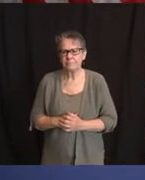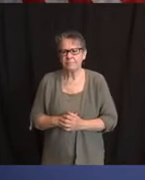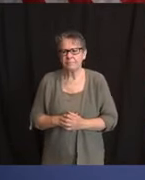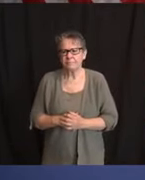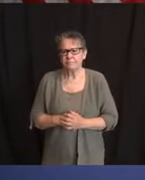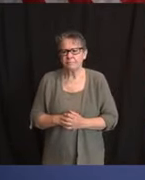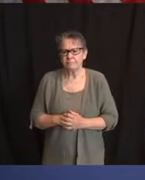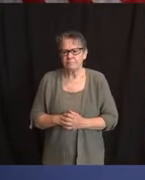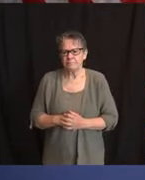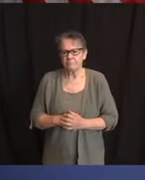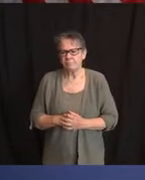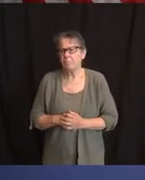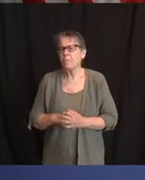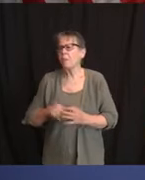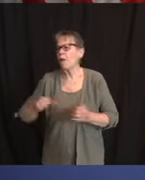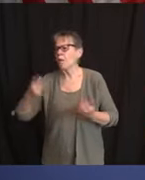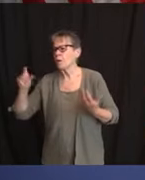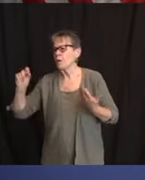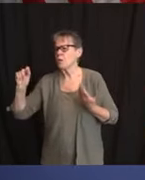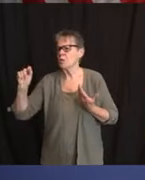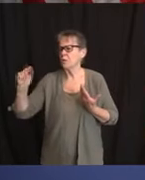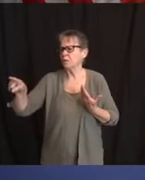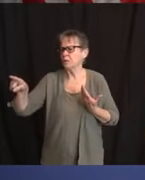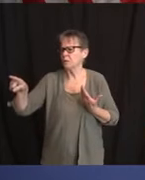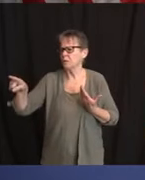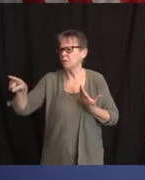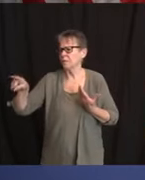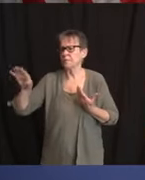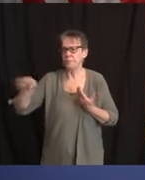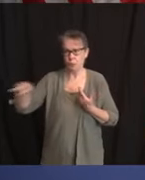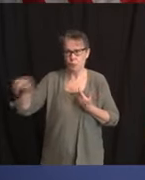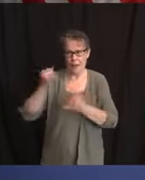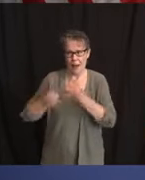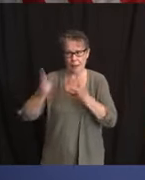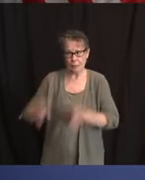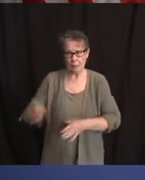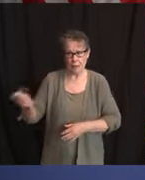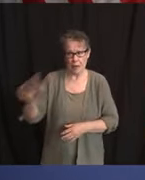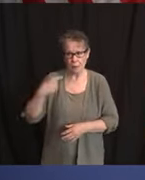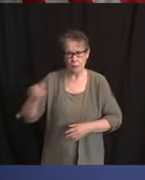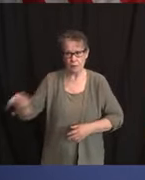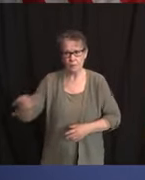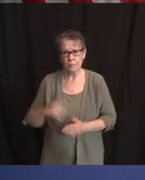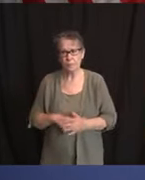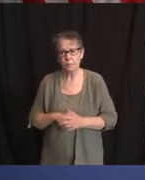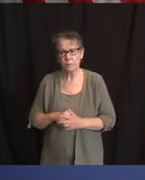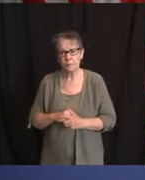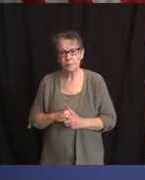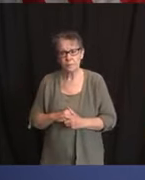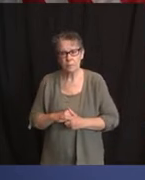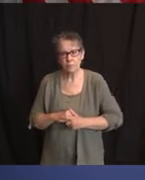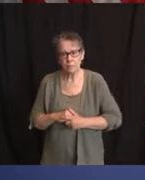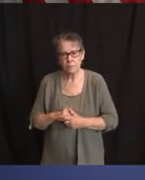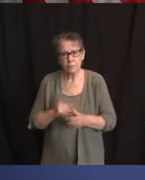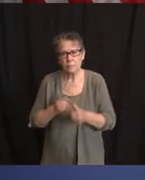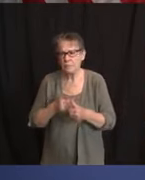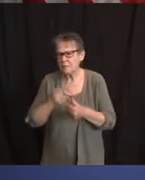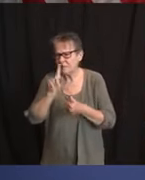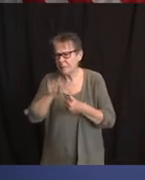Good afternoon. Thank you, Governor. I have two questions on testing, the numbers that we're getting. I'm trying to understand the positivity